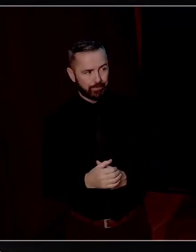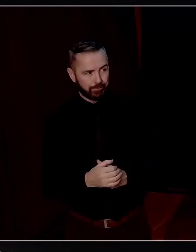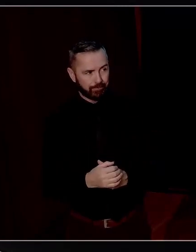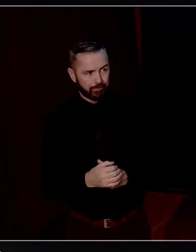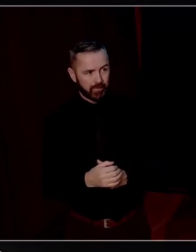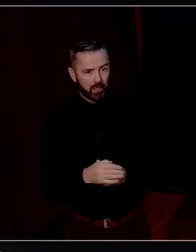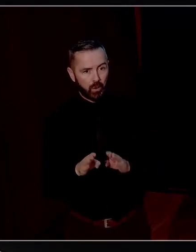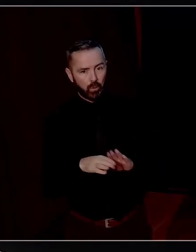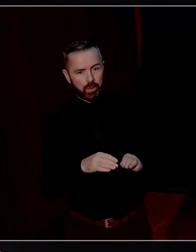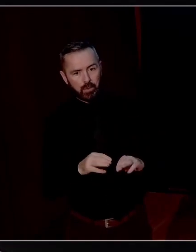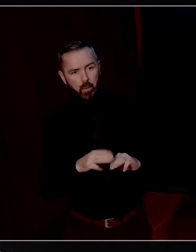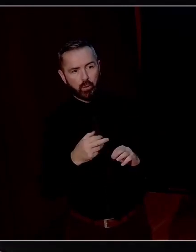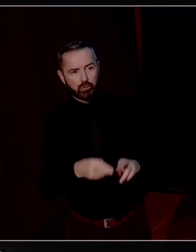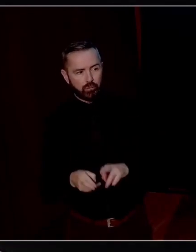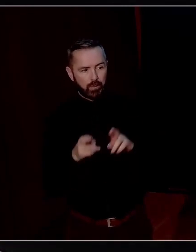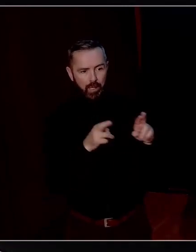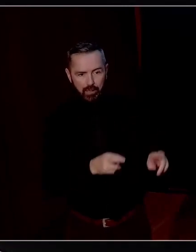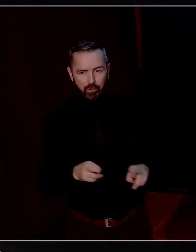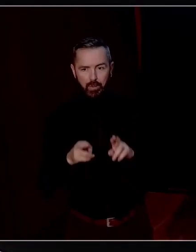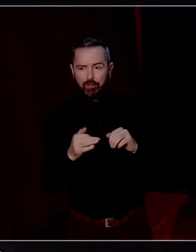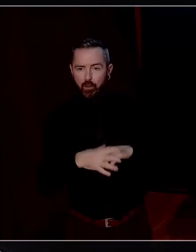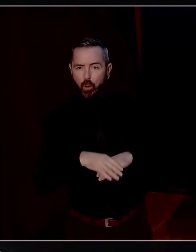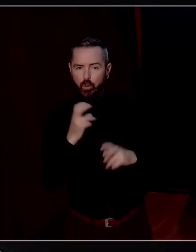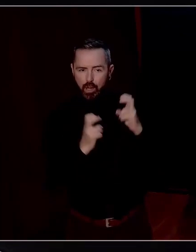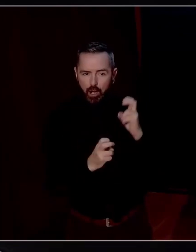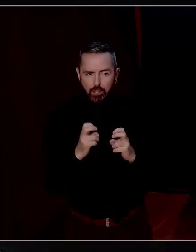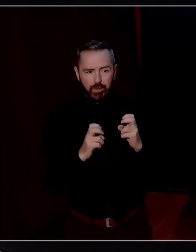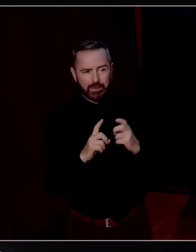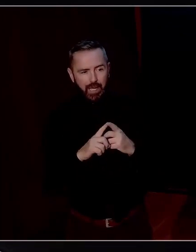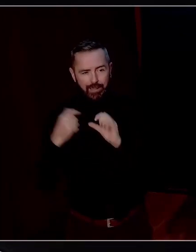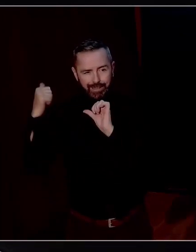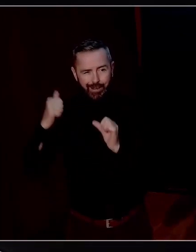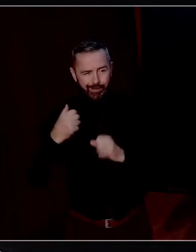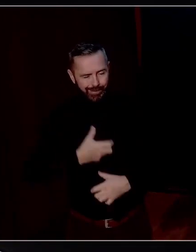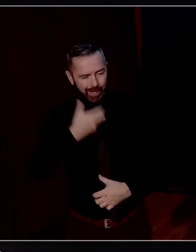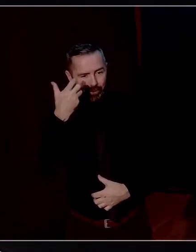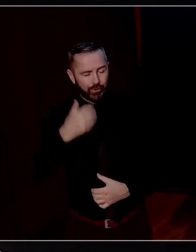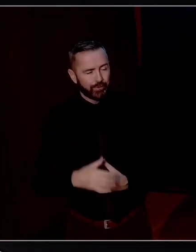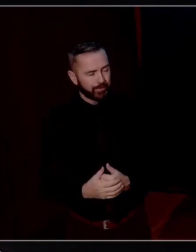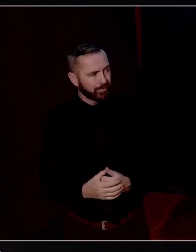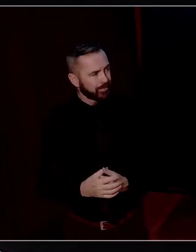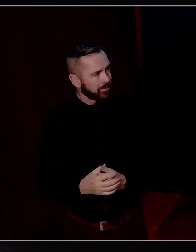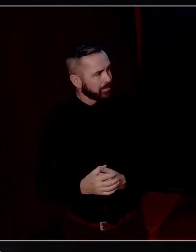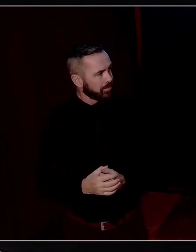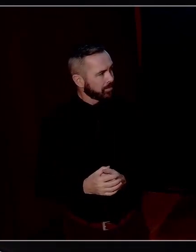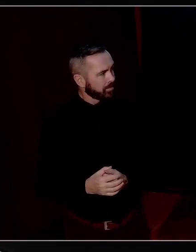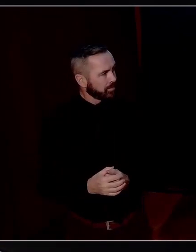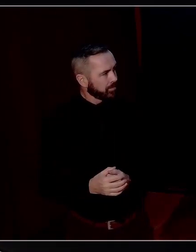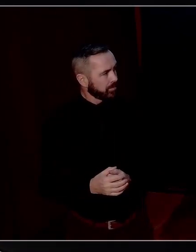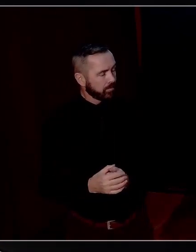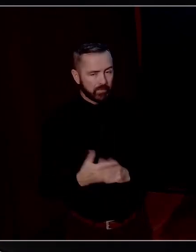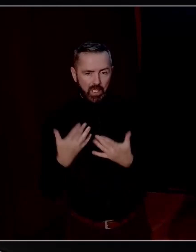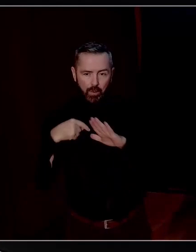the endless replaying of old quarrels and inherited bitterness. And at the core of